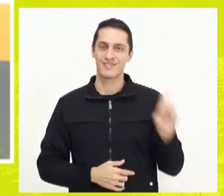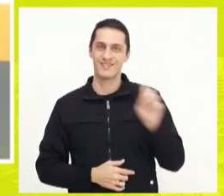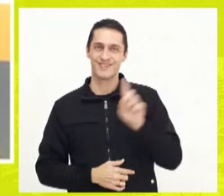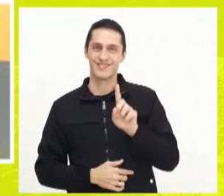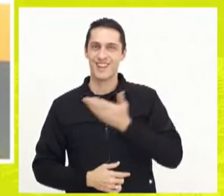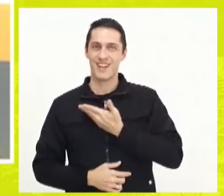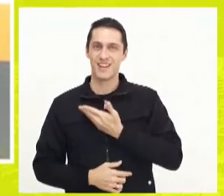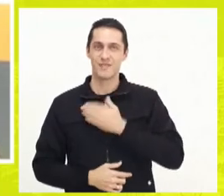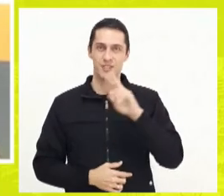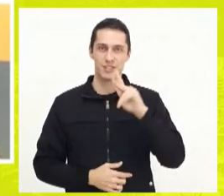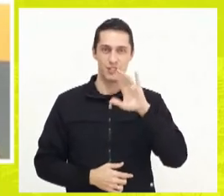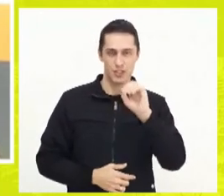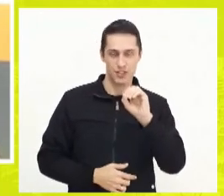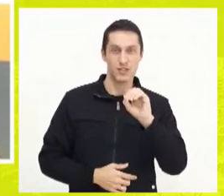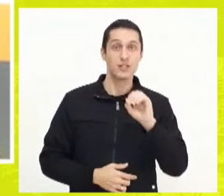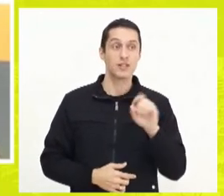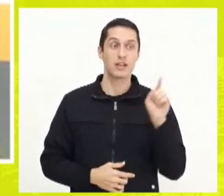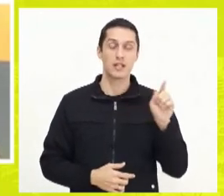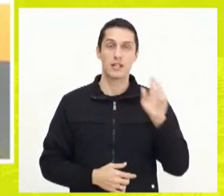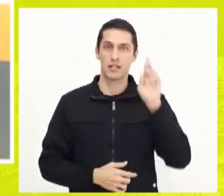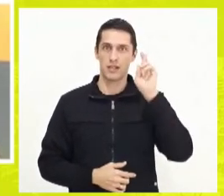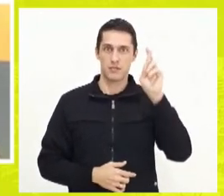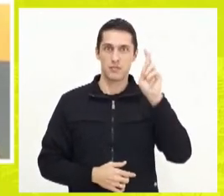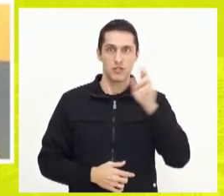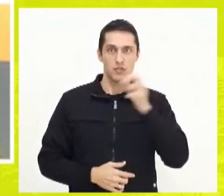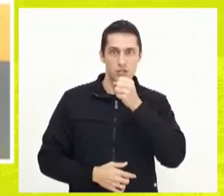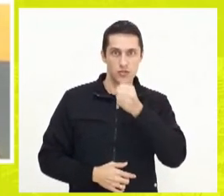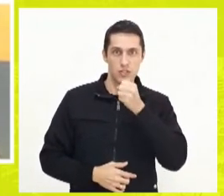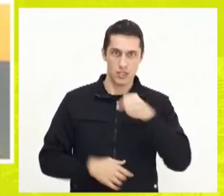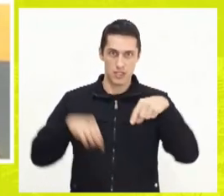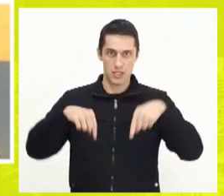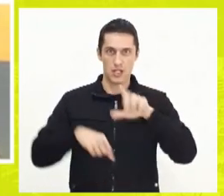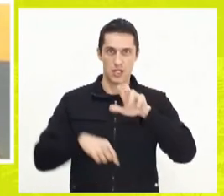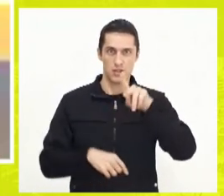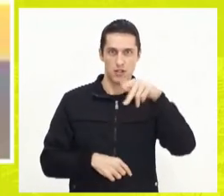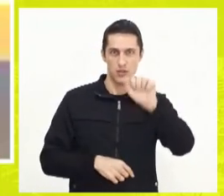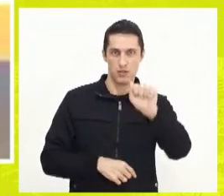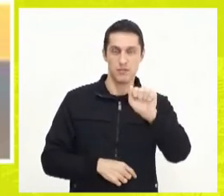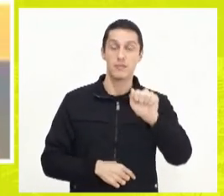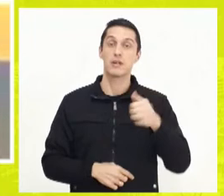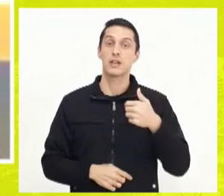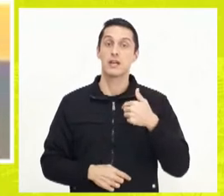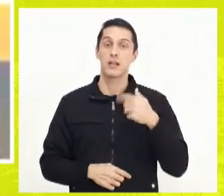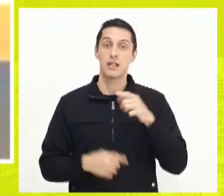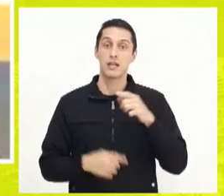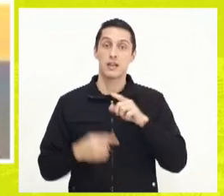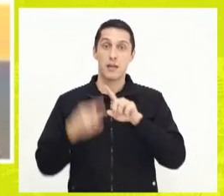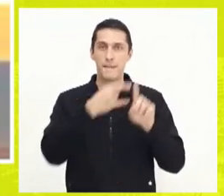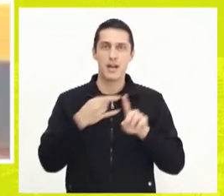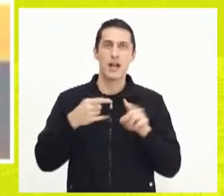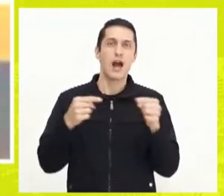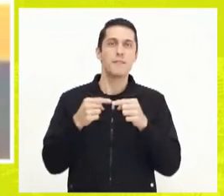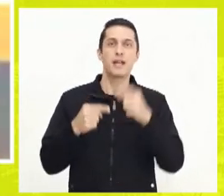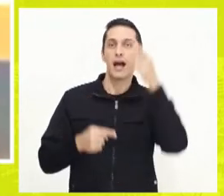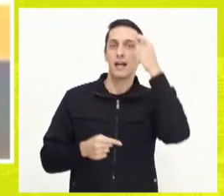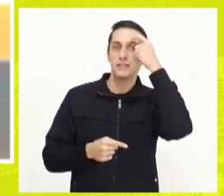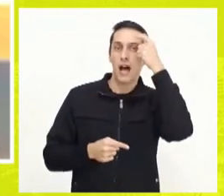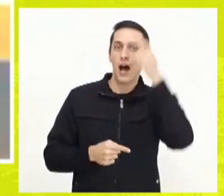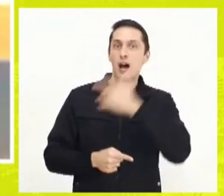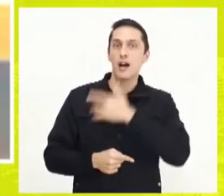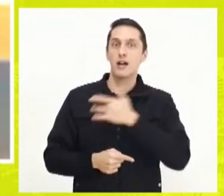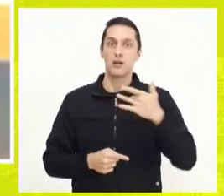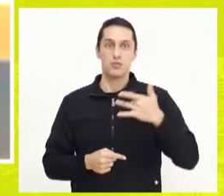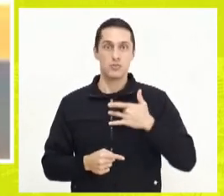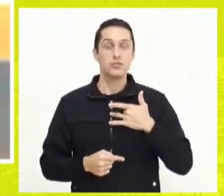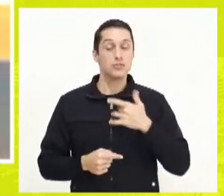few to see to watch panel number two we're going to be talking